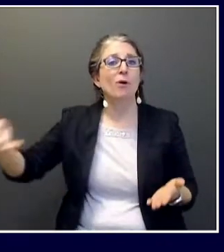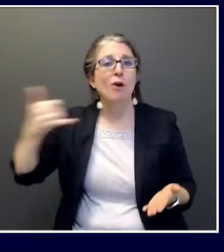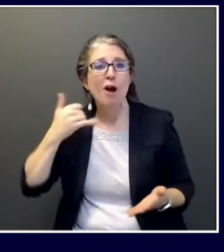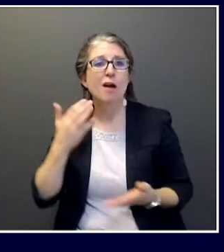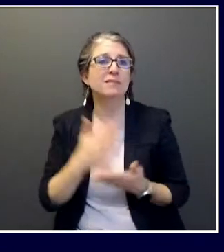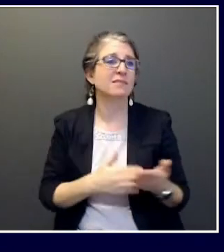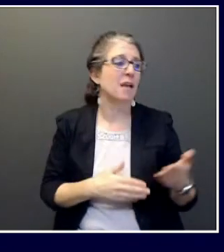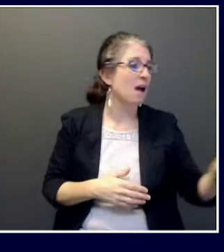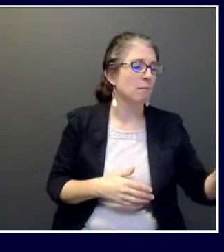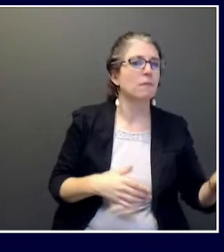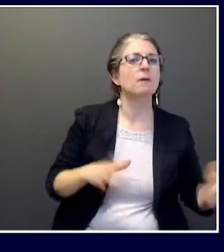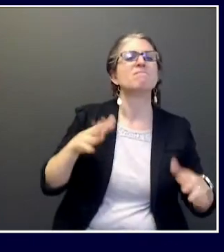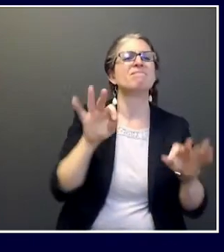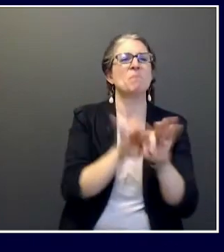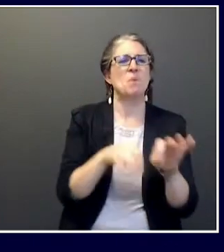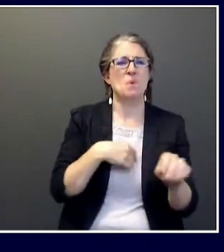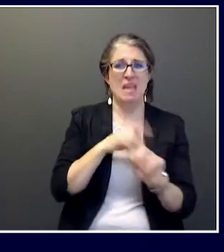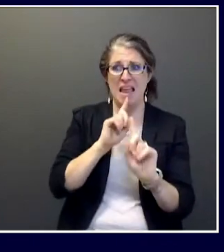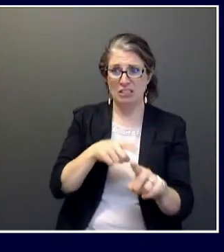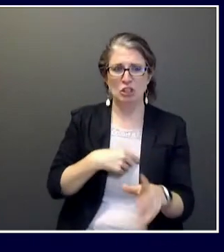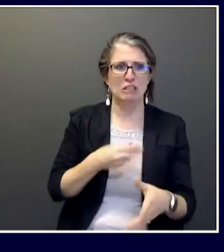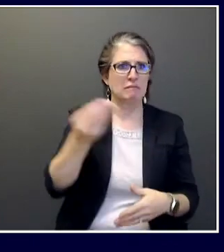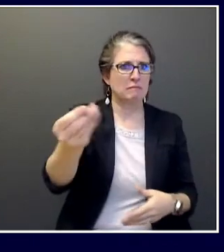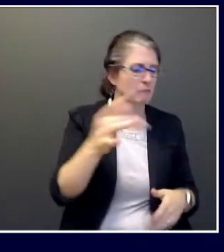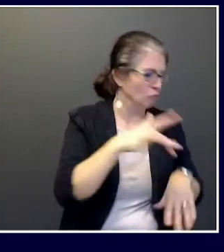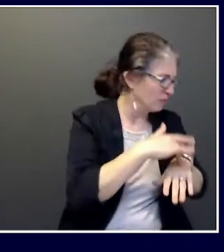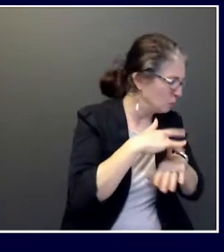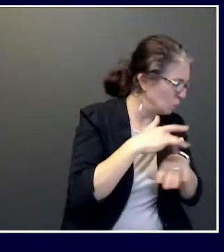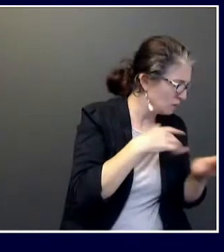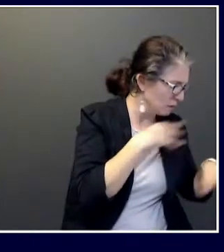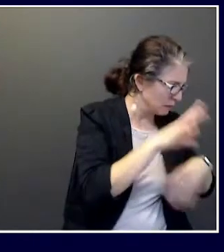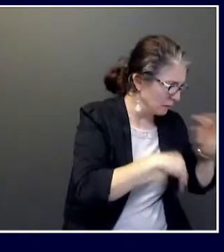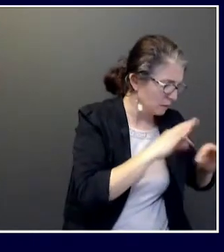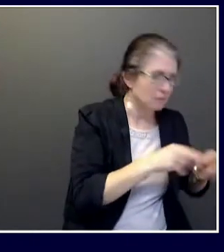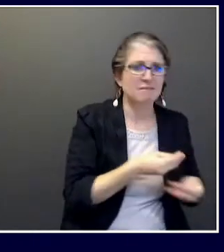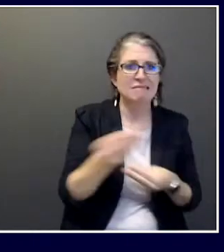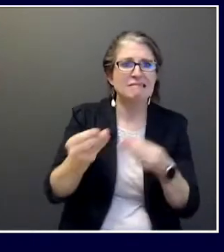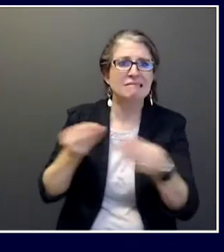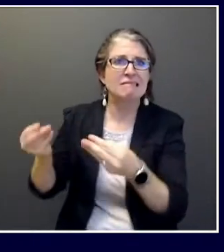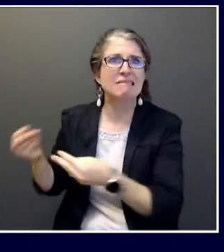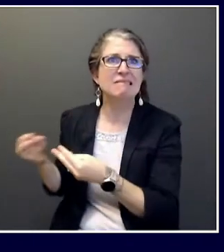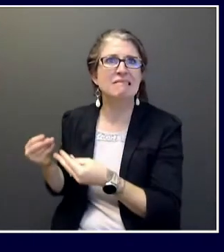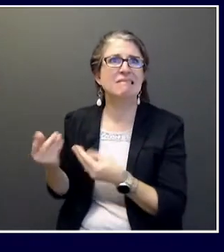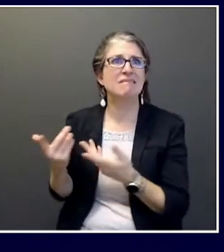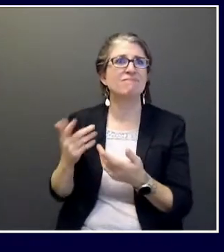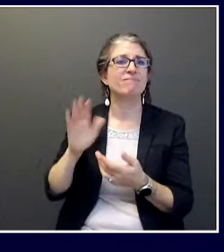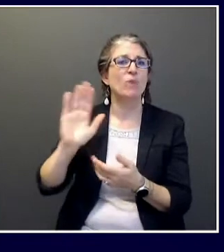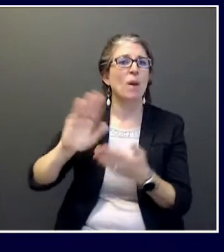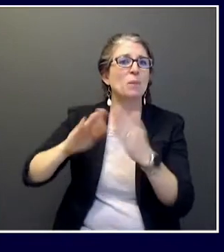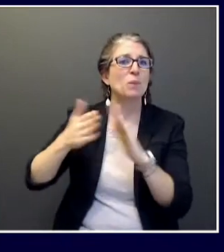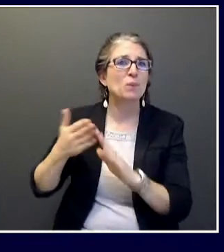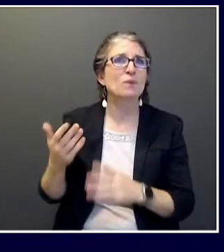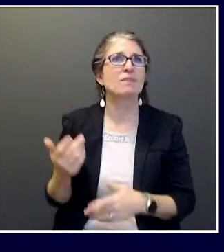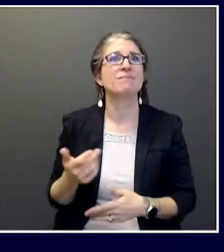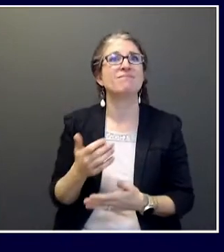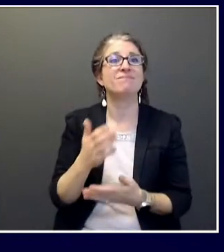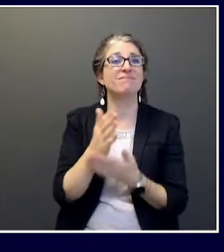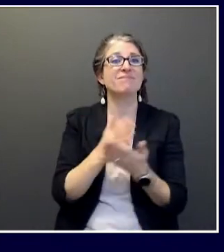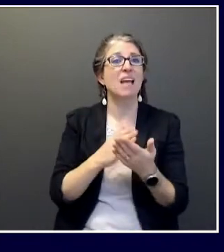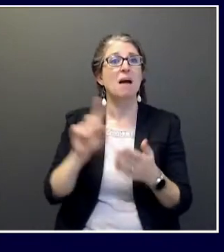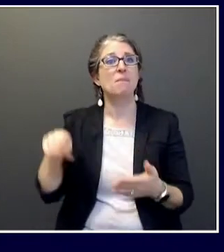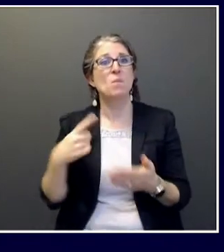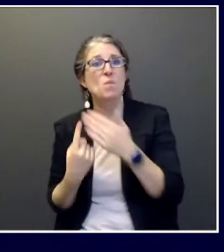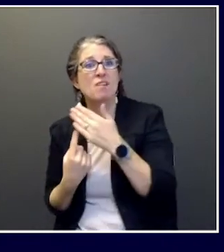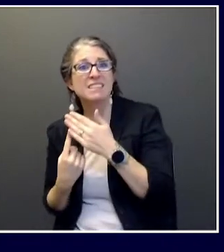broadly for support during quarantine, during isolation. And as the commissioner noted, that's something that we can look at and look into to see if there's more that needs to be